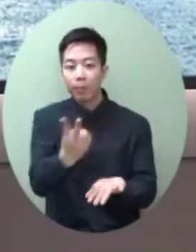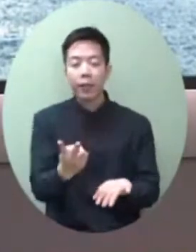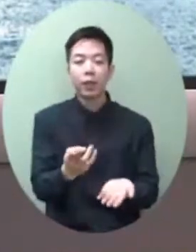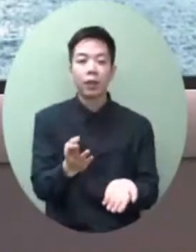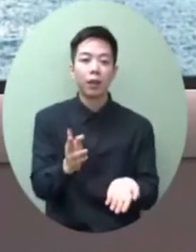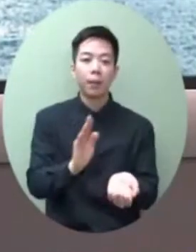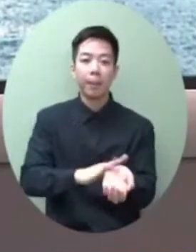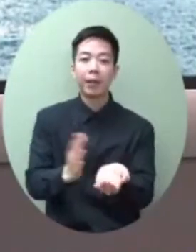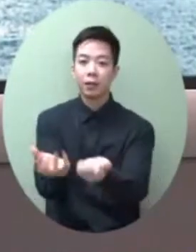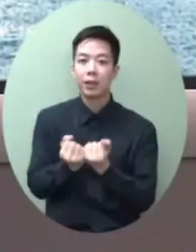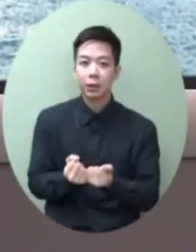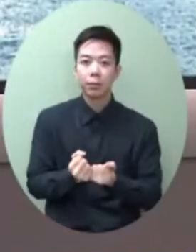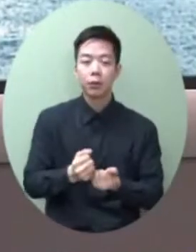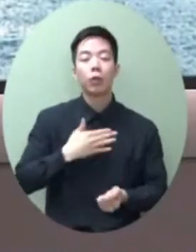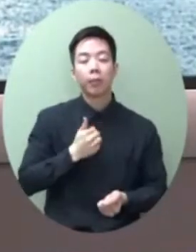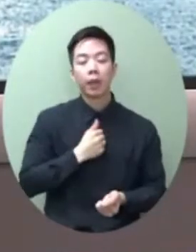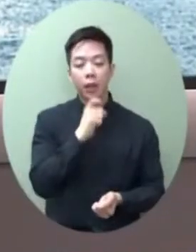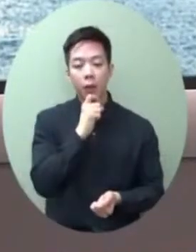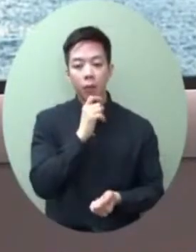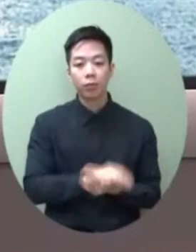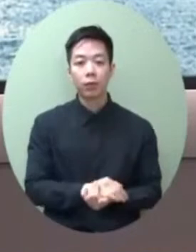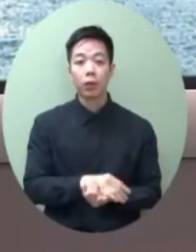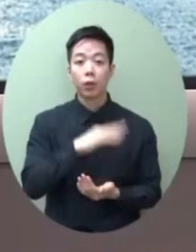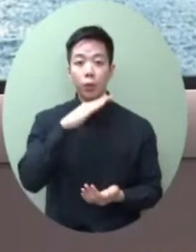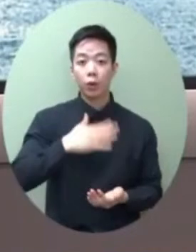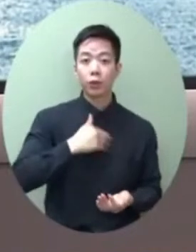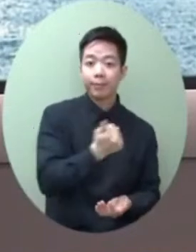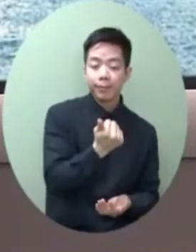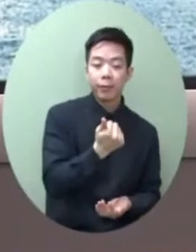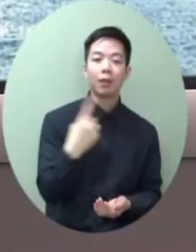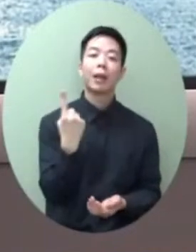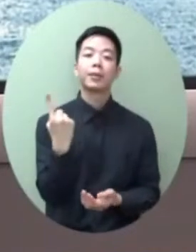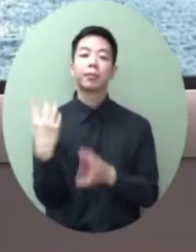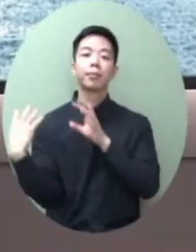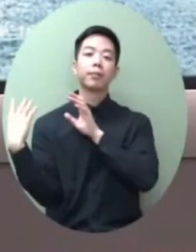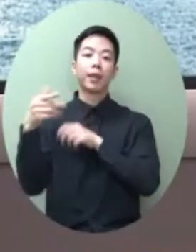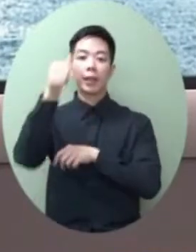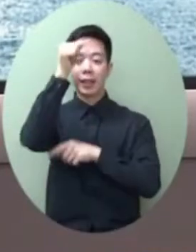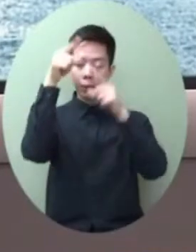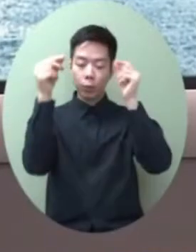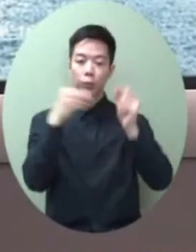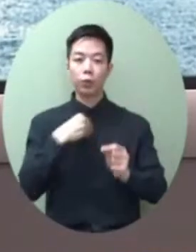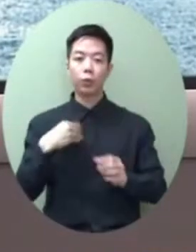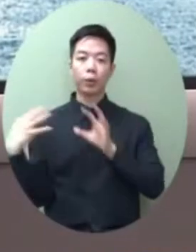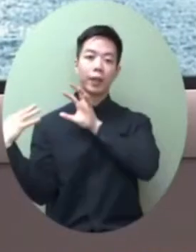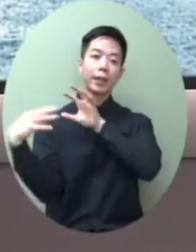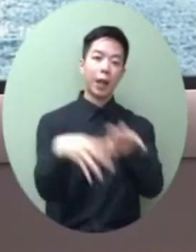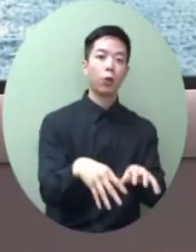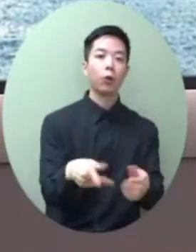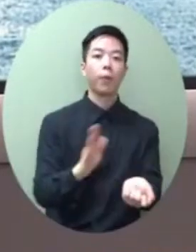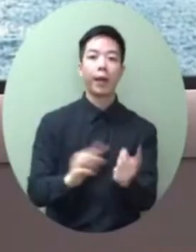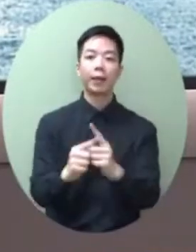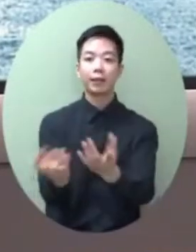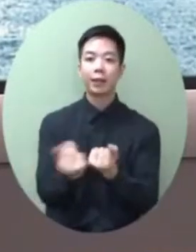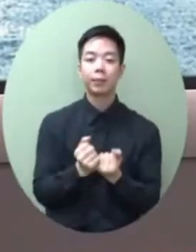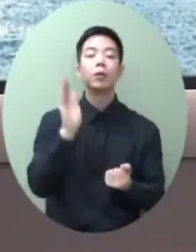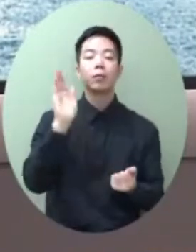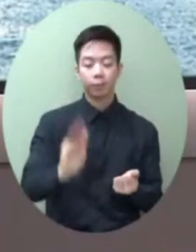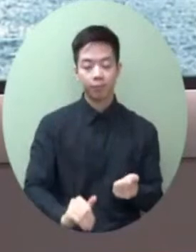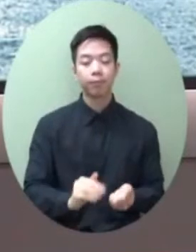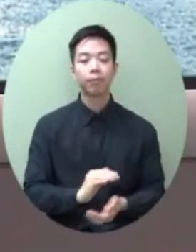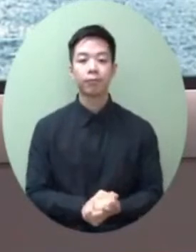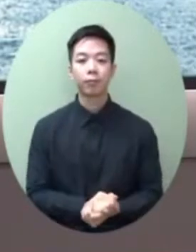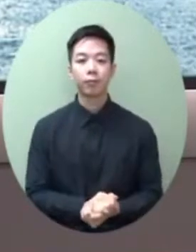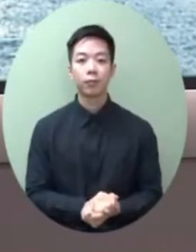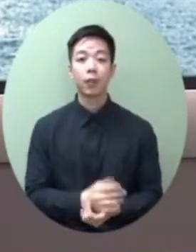identify more beds. As soon as we are ready, the medical personnel will be stationed there to receive more patients. For